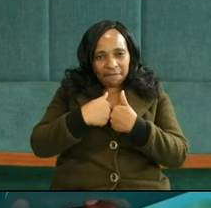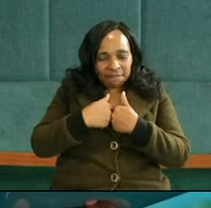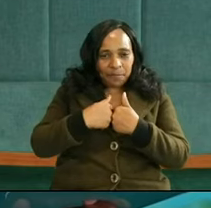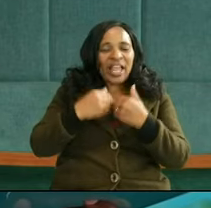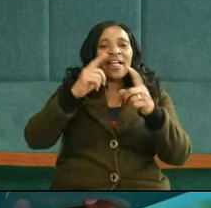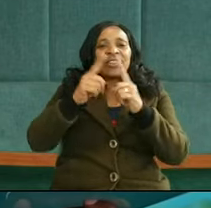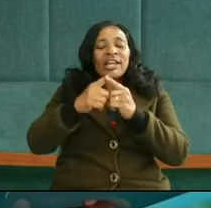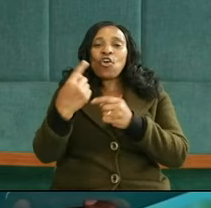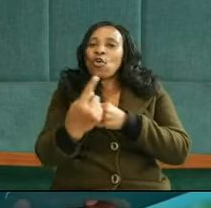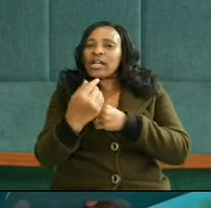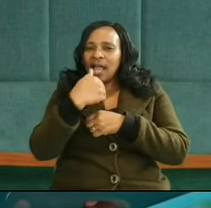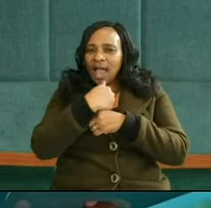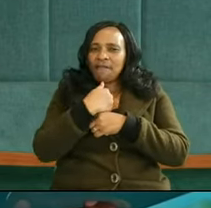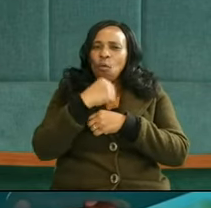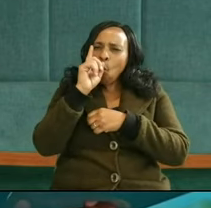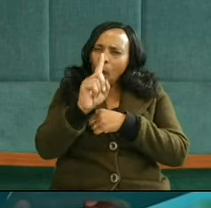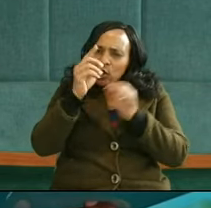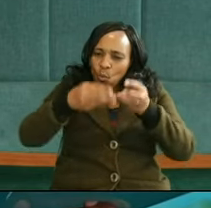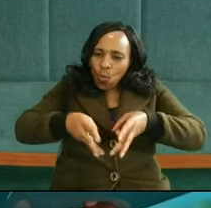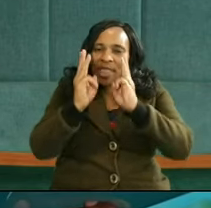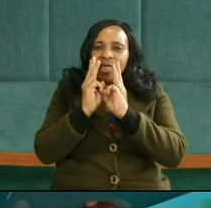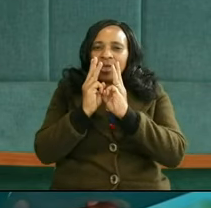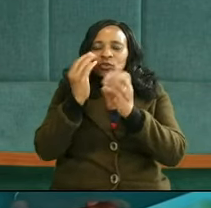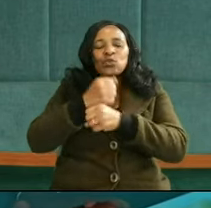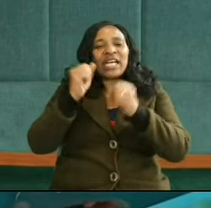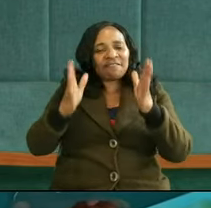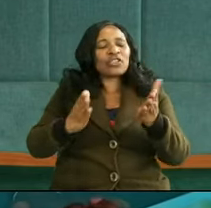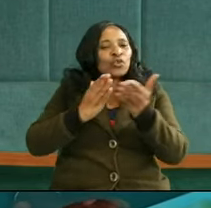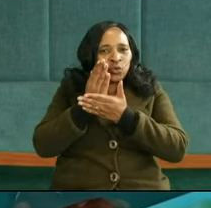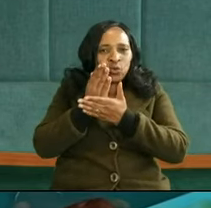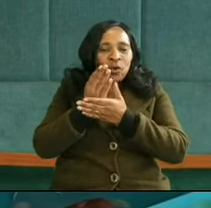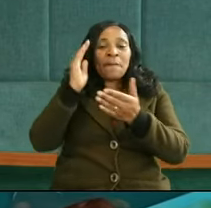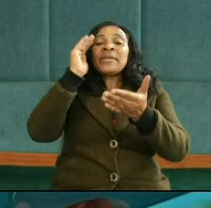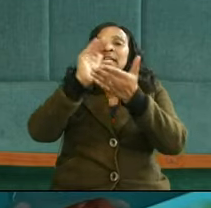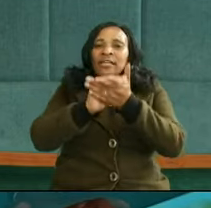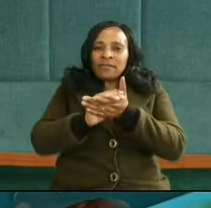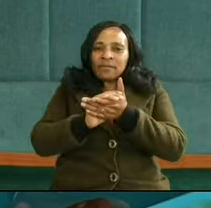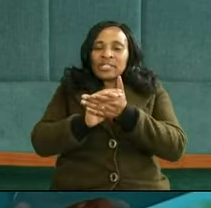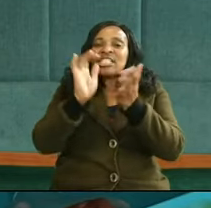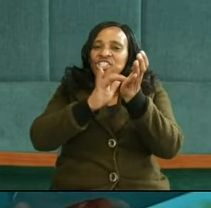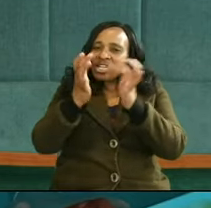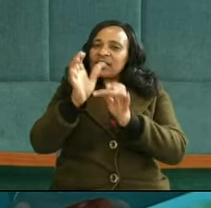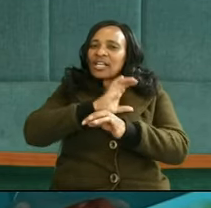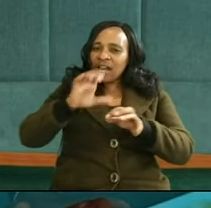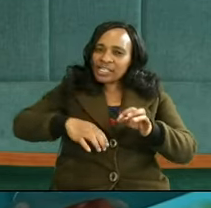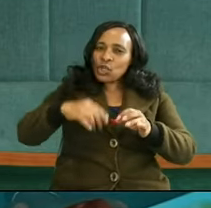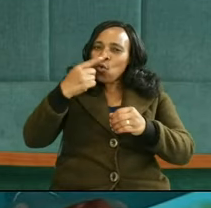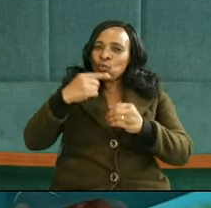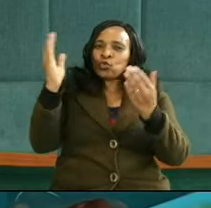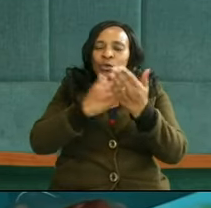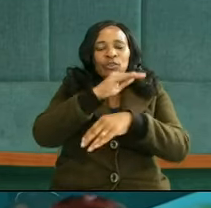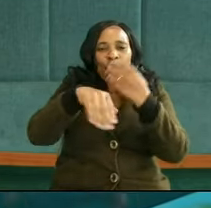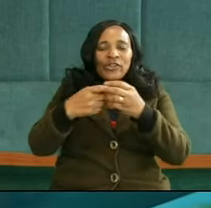we only have a way to salvation through believing in the Lamb of God that taketh away the sins